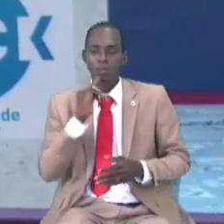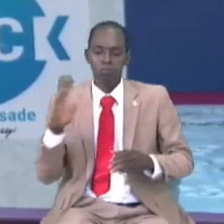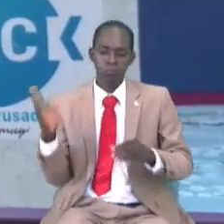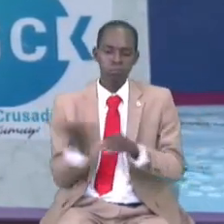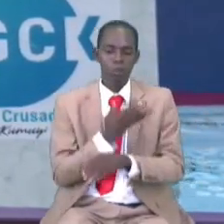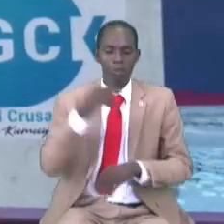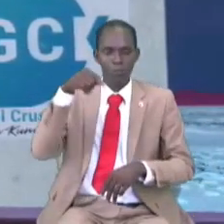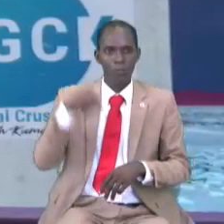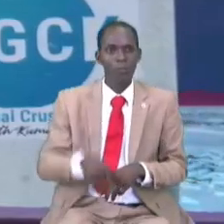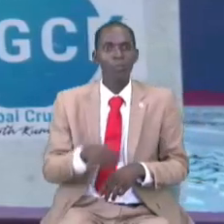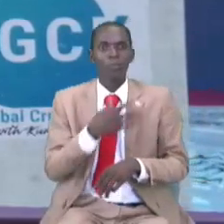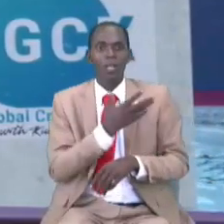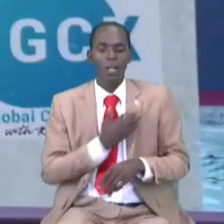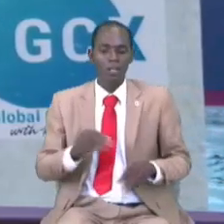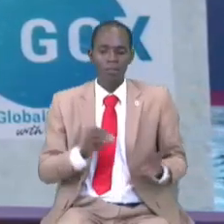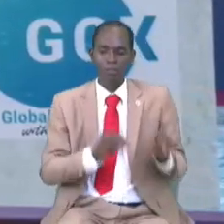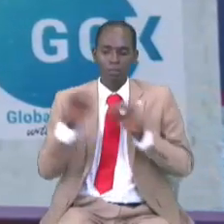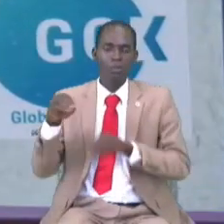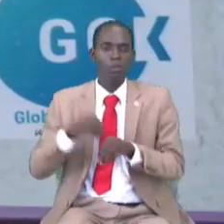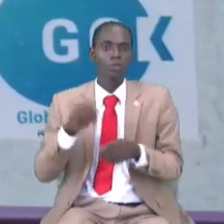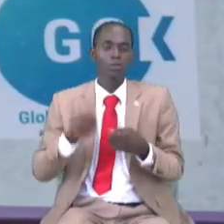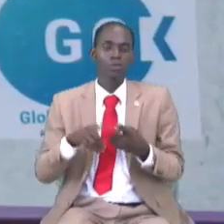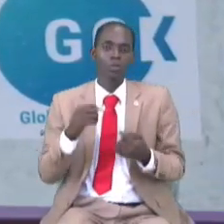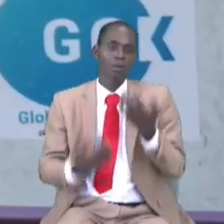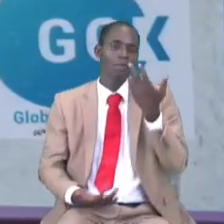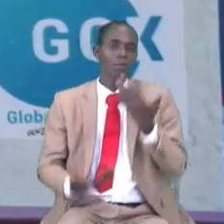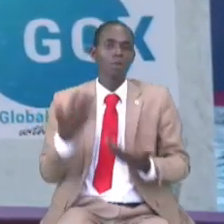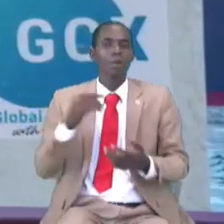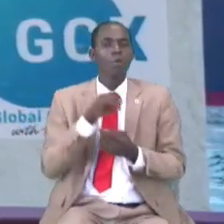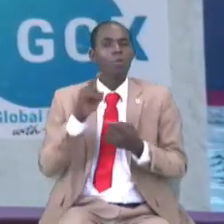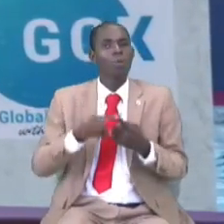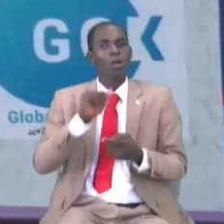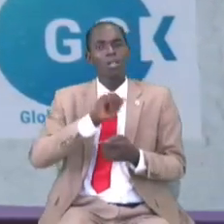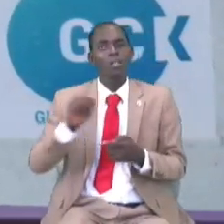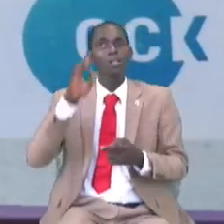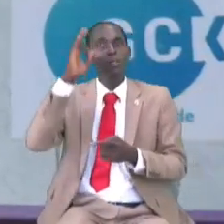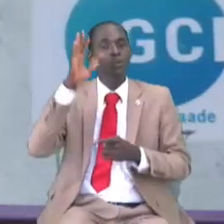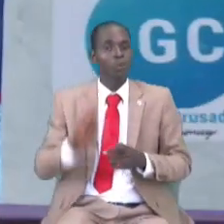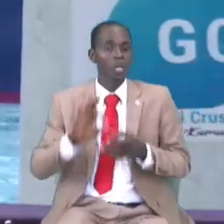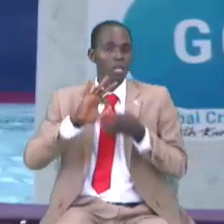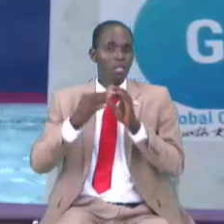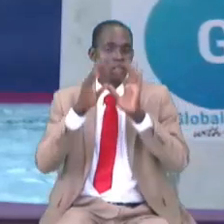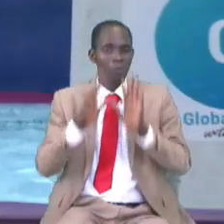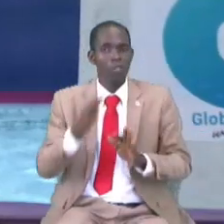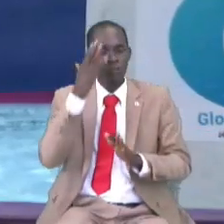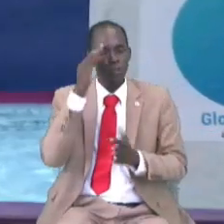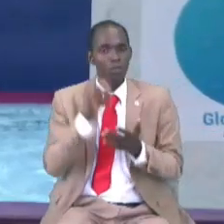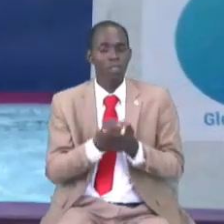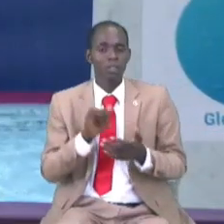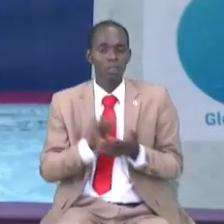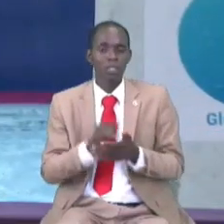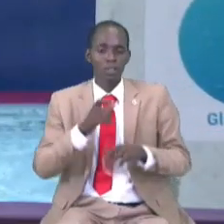the preacher knows that, and he knows that time is short, he knows that life is brief, and he knows that if